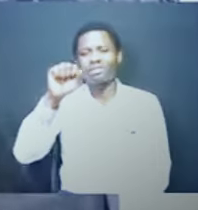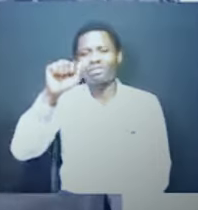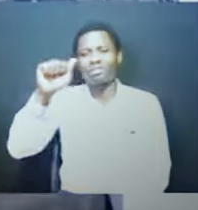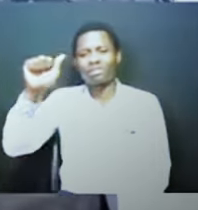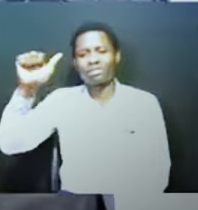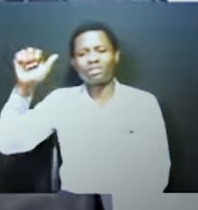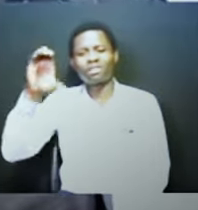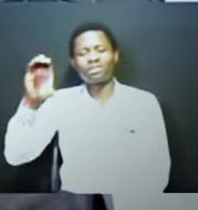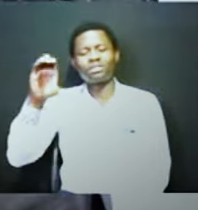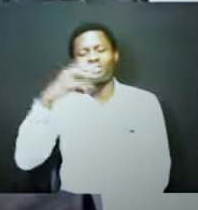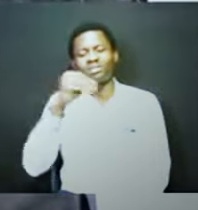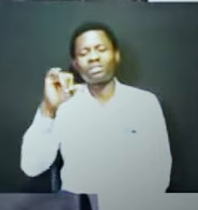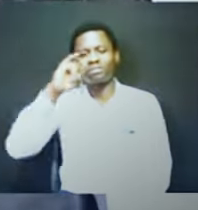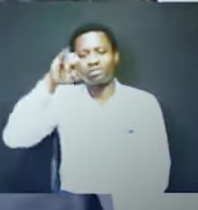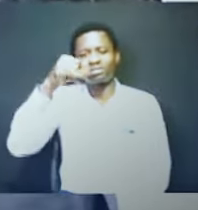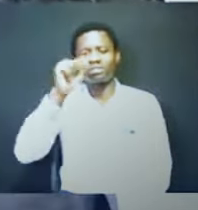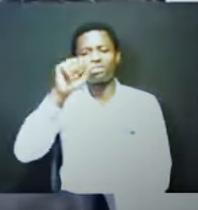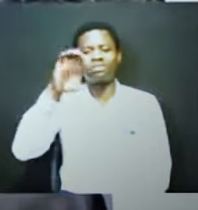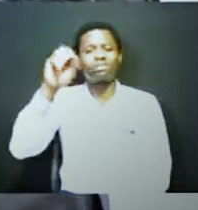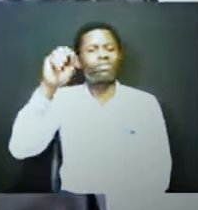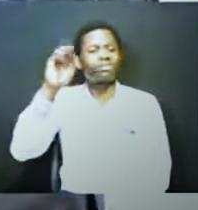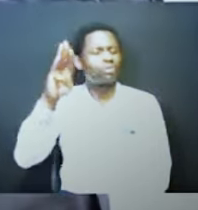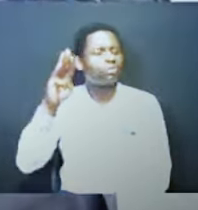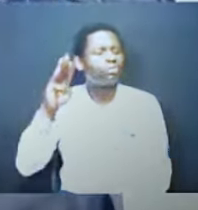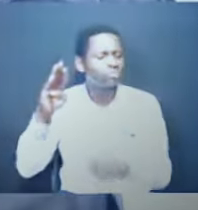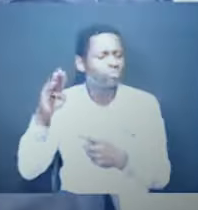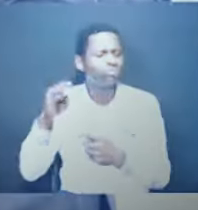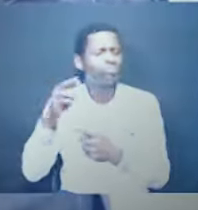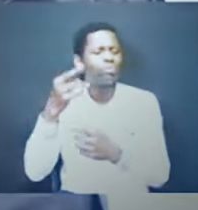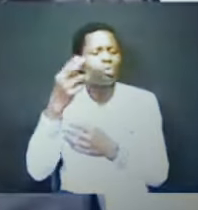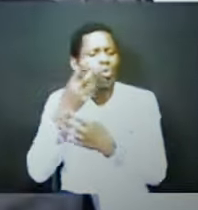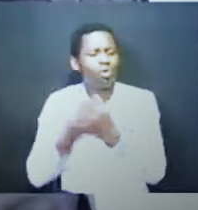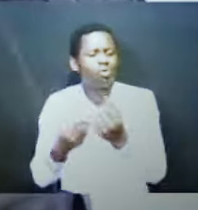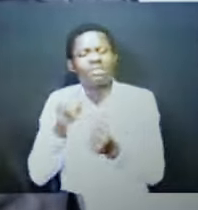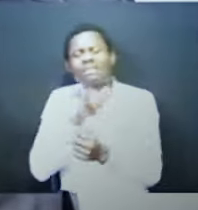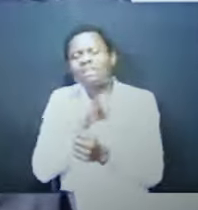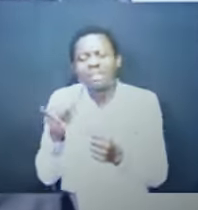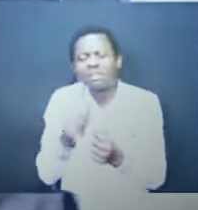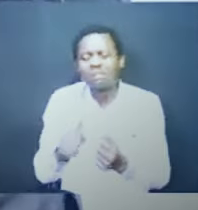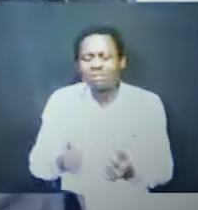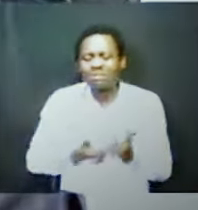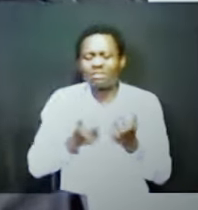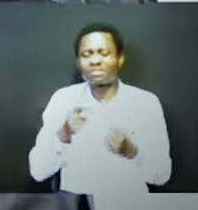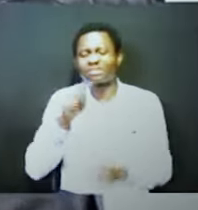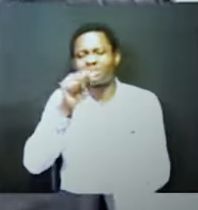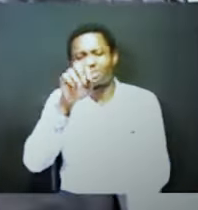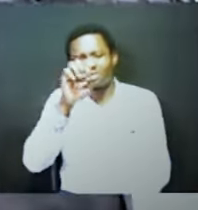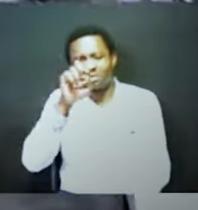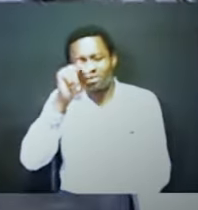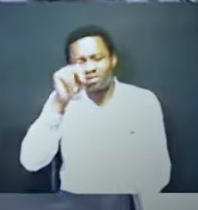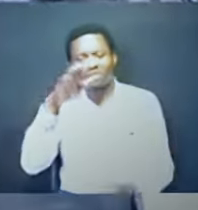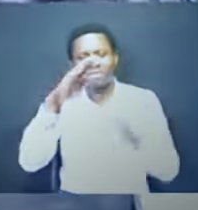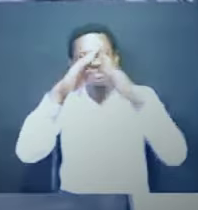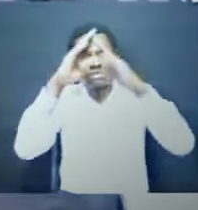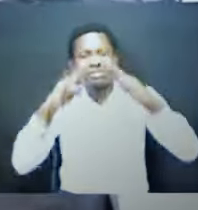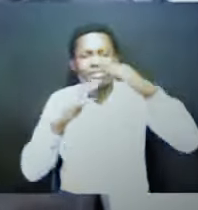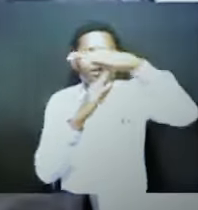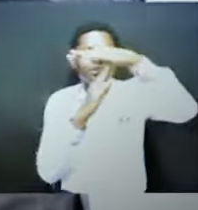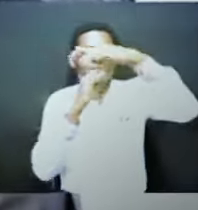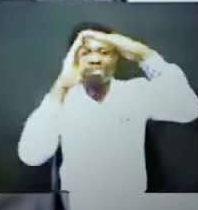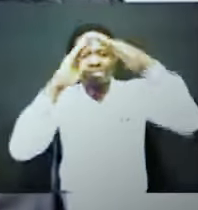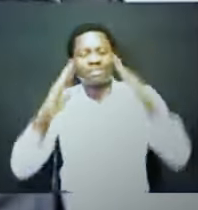him of the same promise. He lived in tents so that he lived a temporary life. Now, if you live